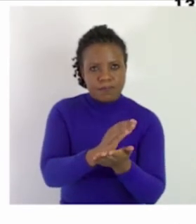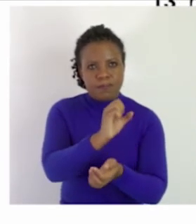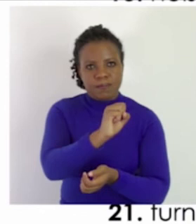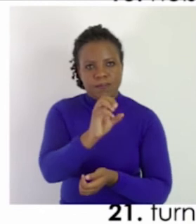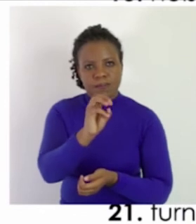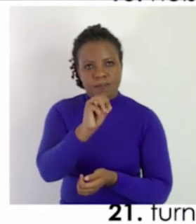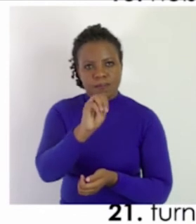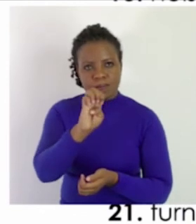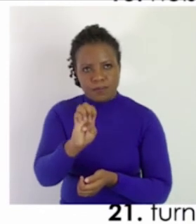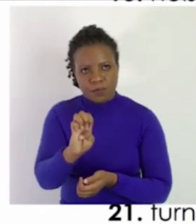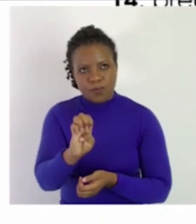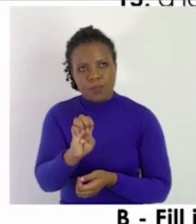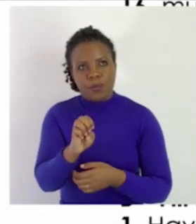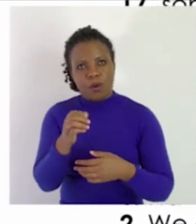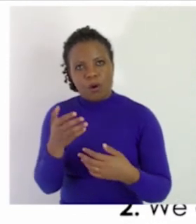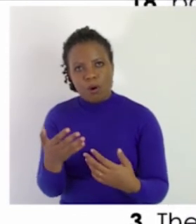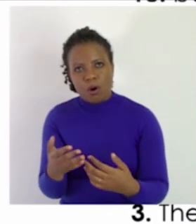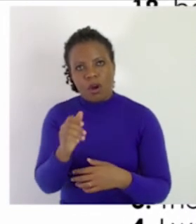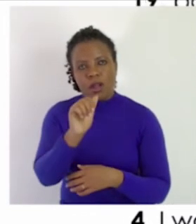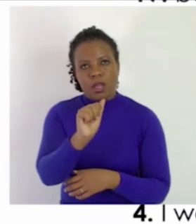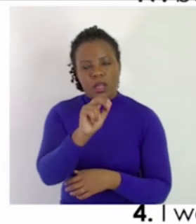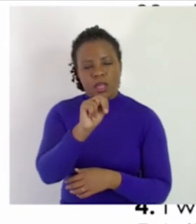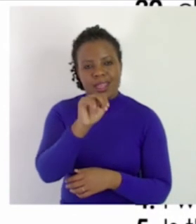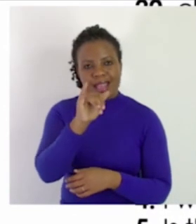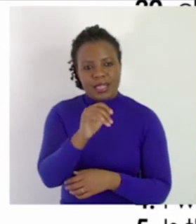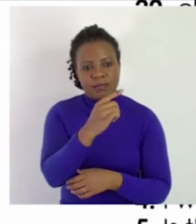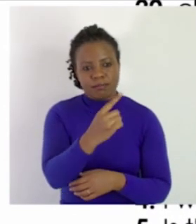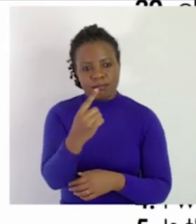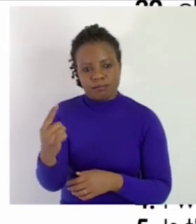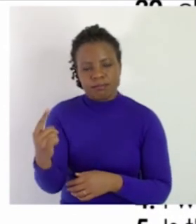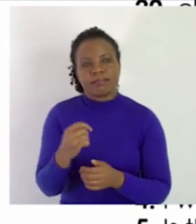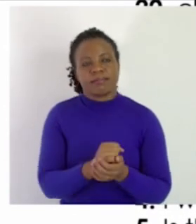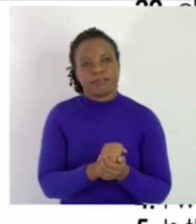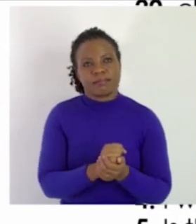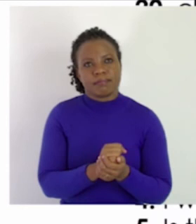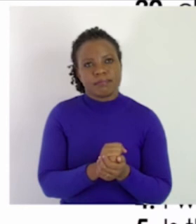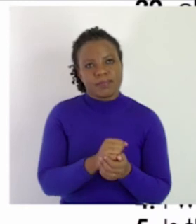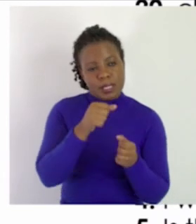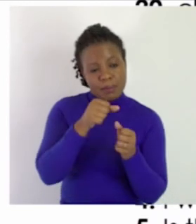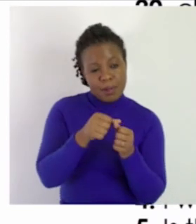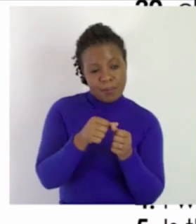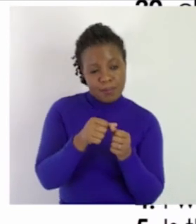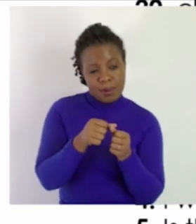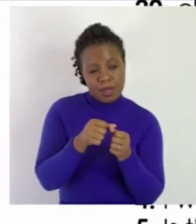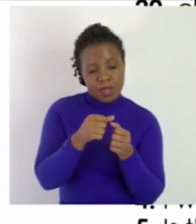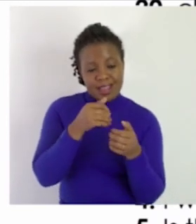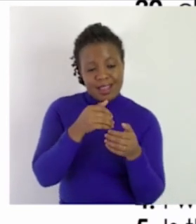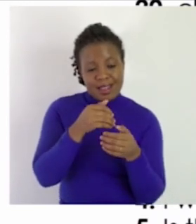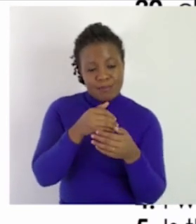any. Some or any. Remember, we gave examples of some sugar.